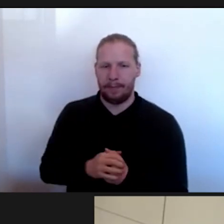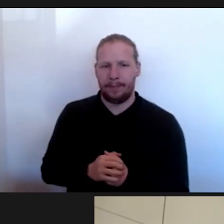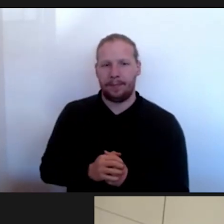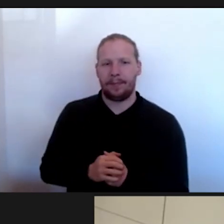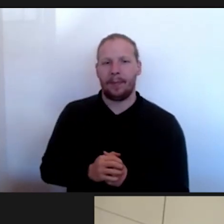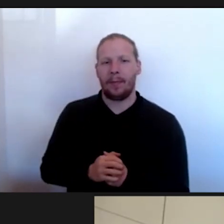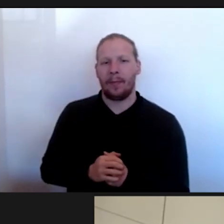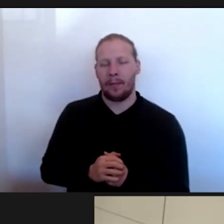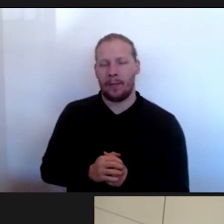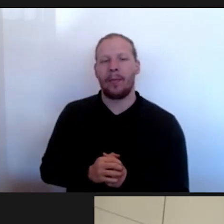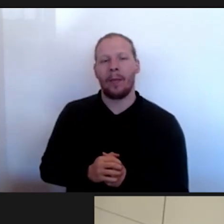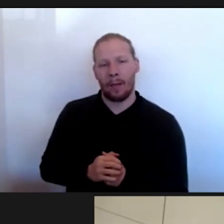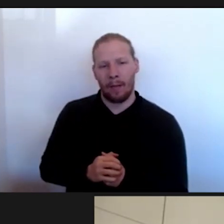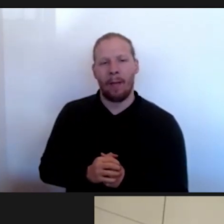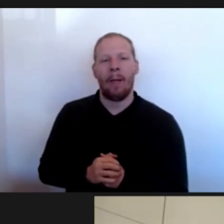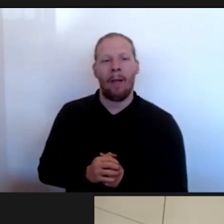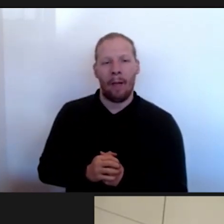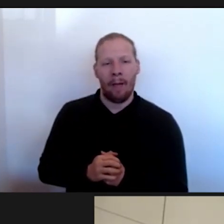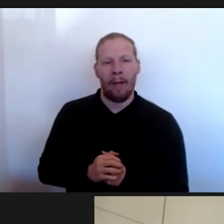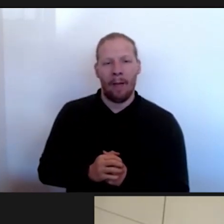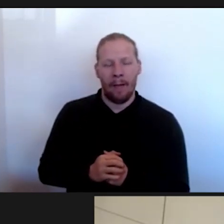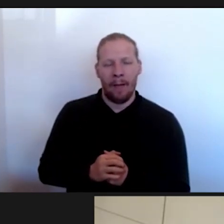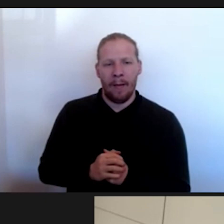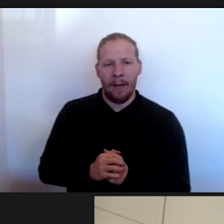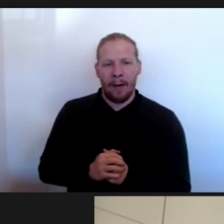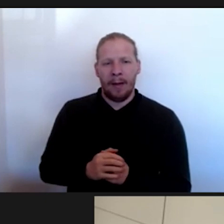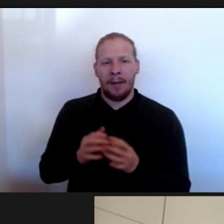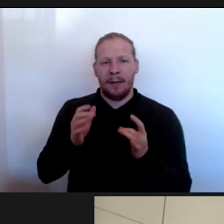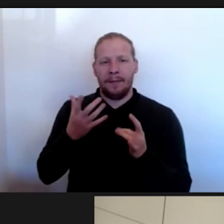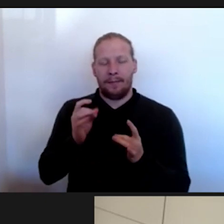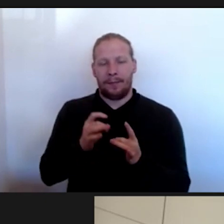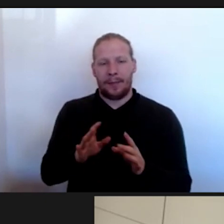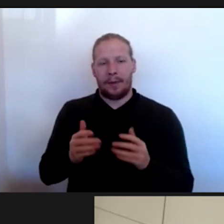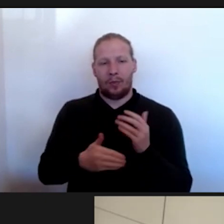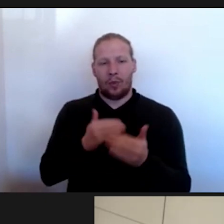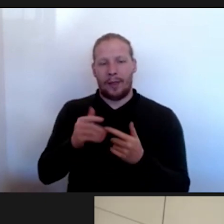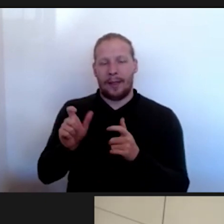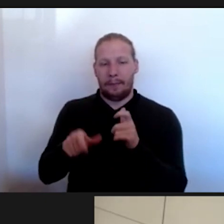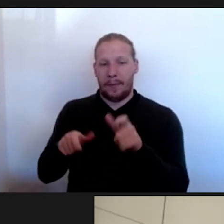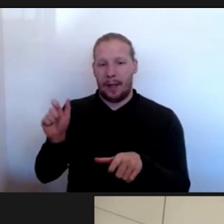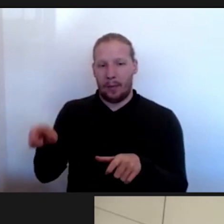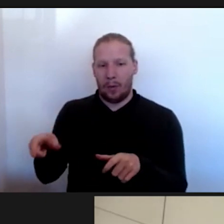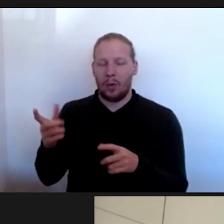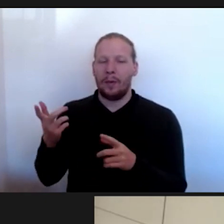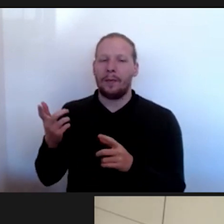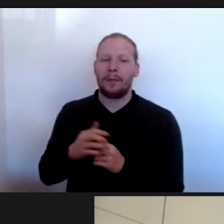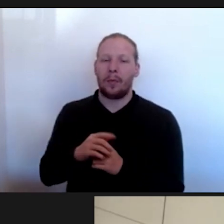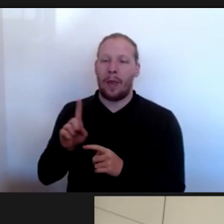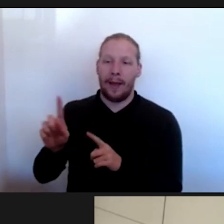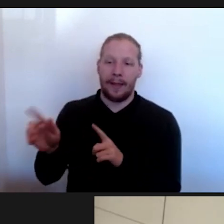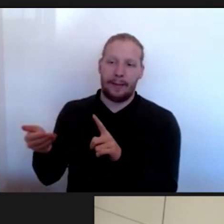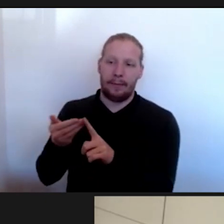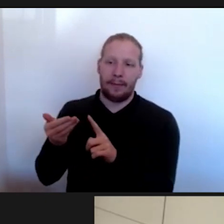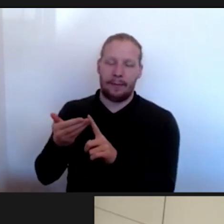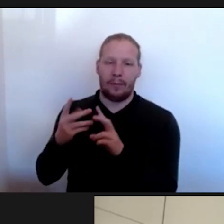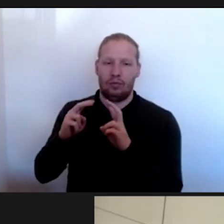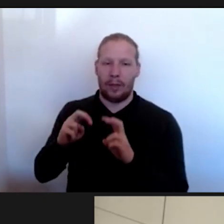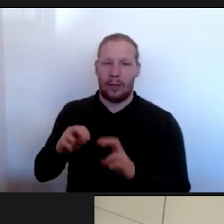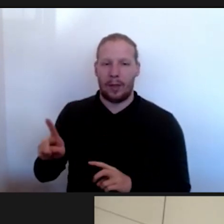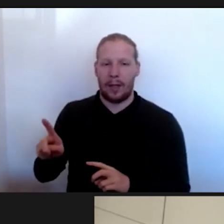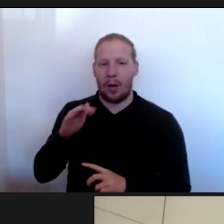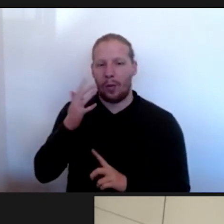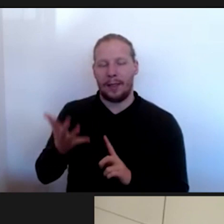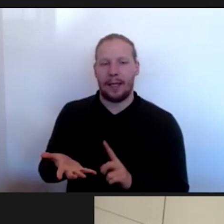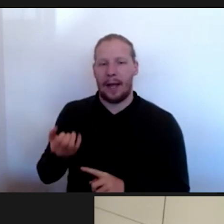inquiry, the questions. And what I've seen over the years with that same particular research, they keep updating their research with